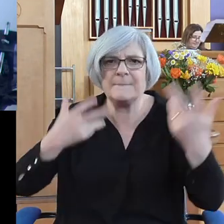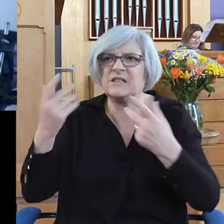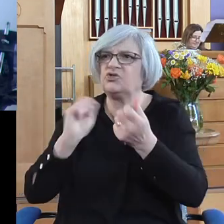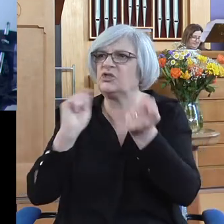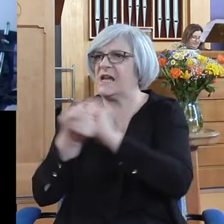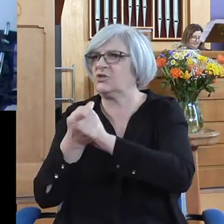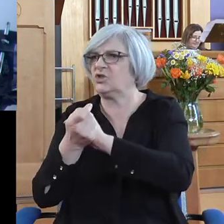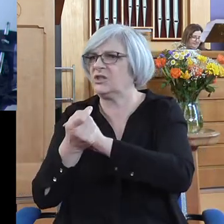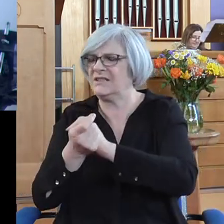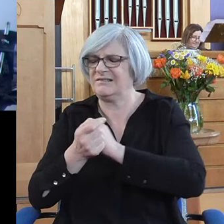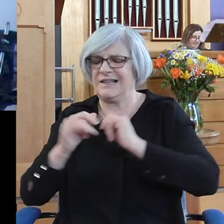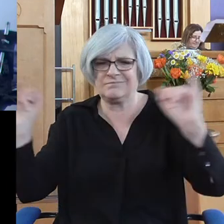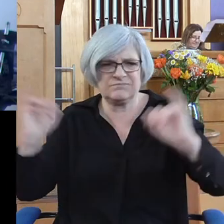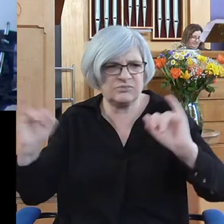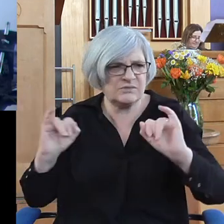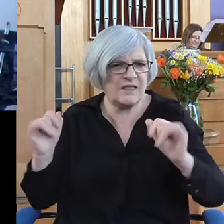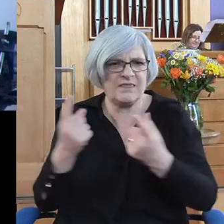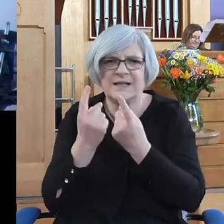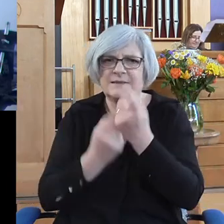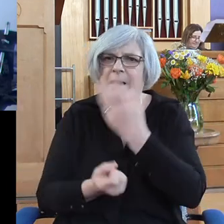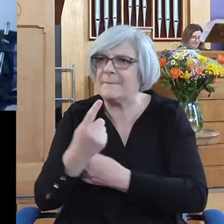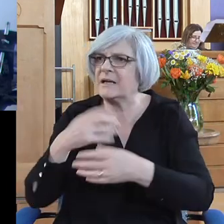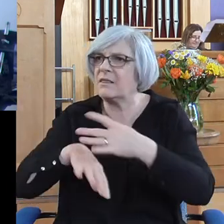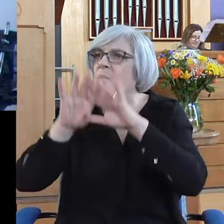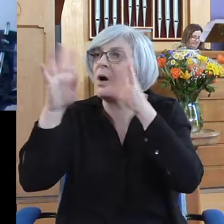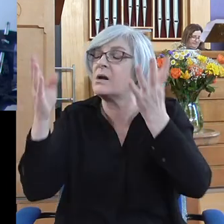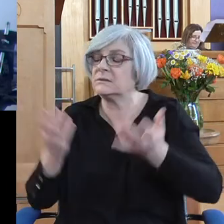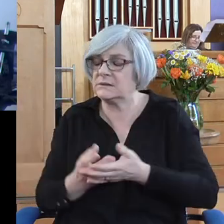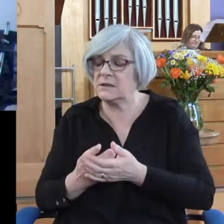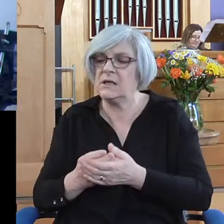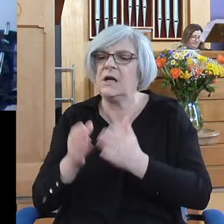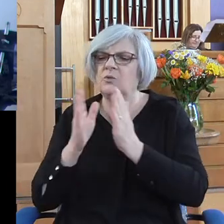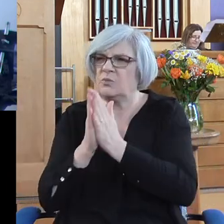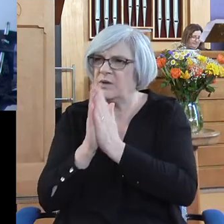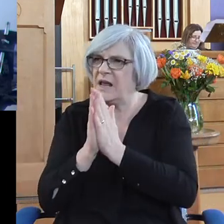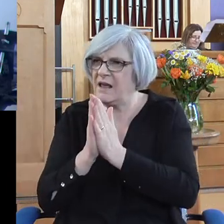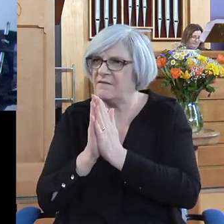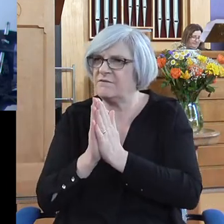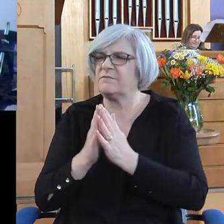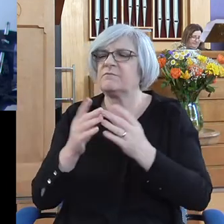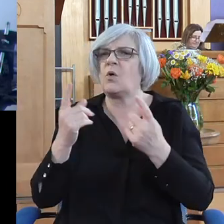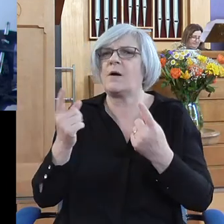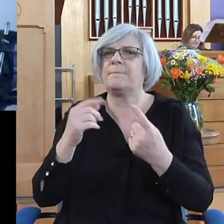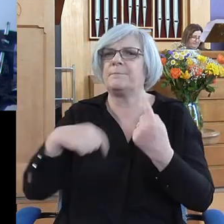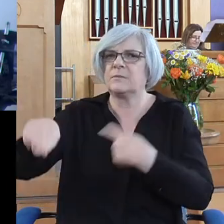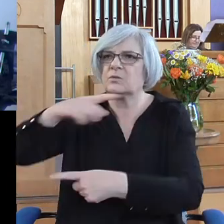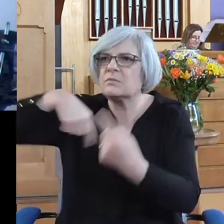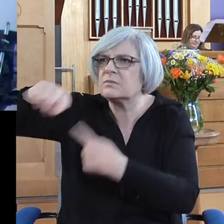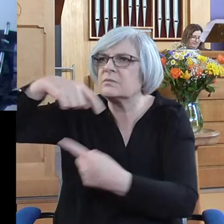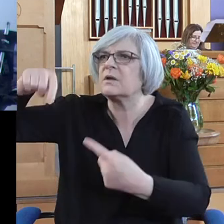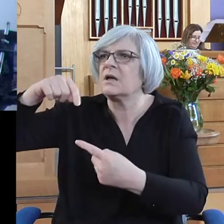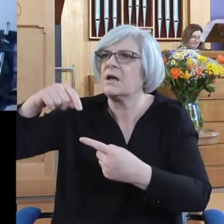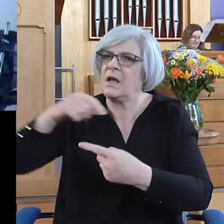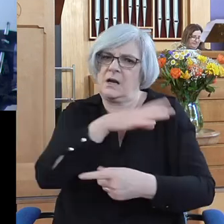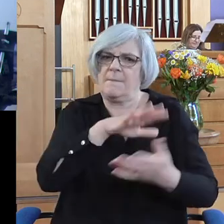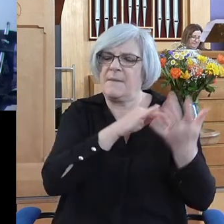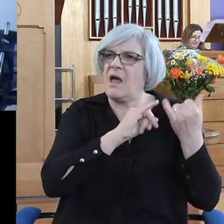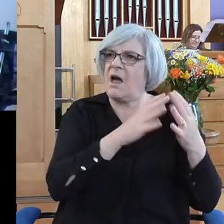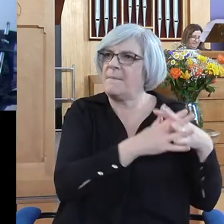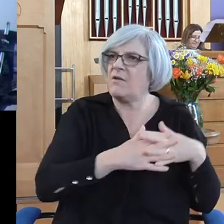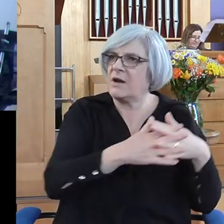throughout the world. We pray especially today for those affected by the tornadoes in the southern states of America.